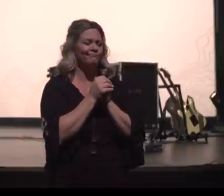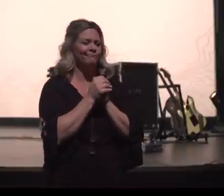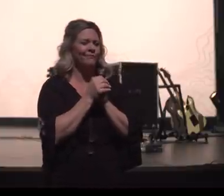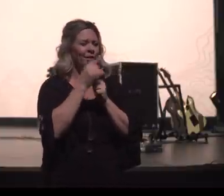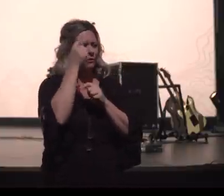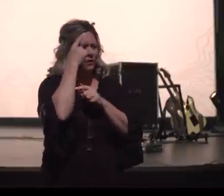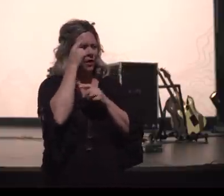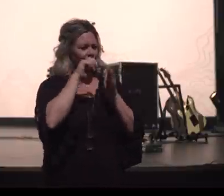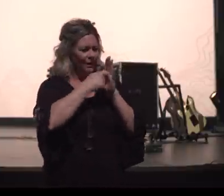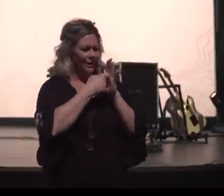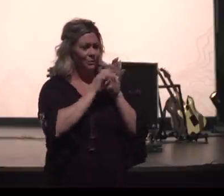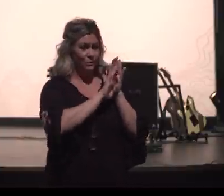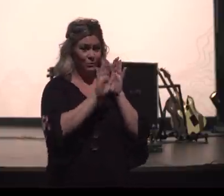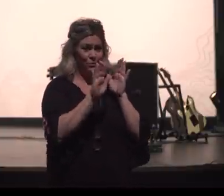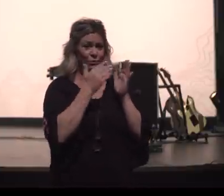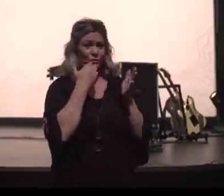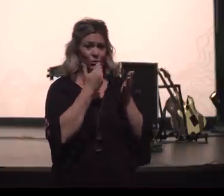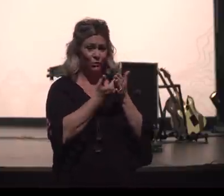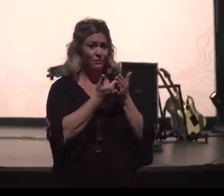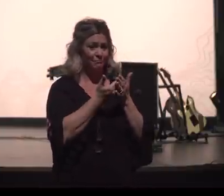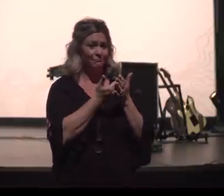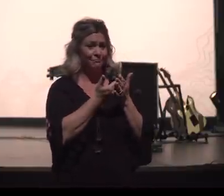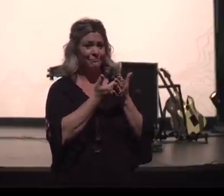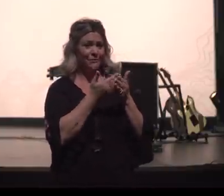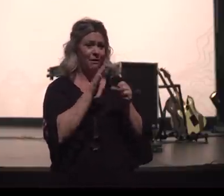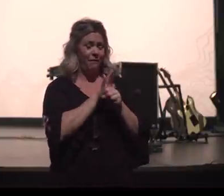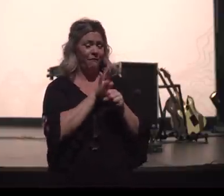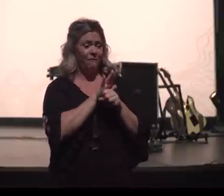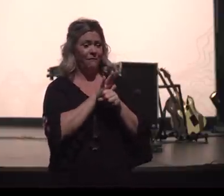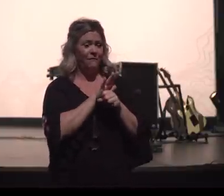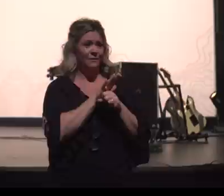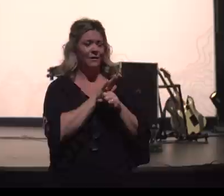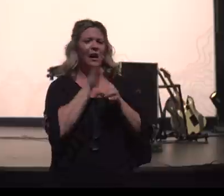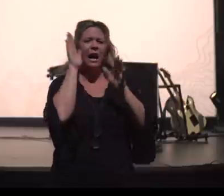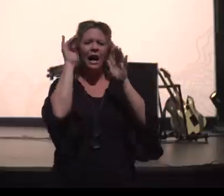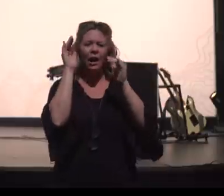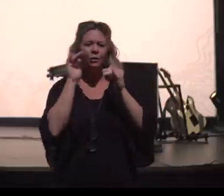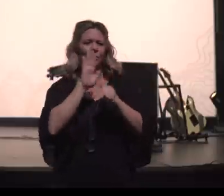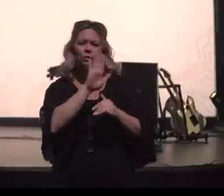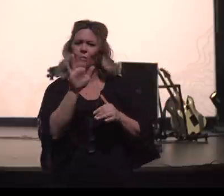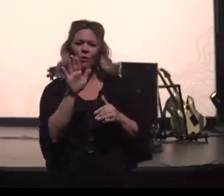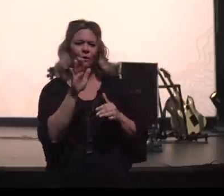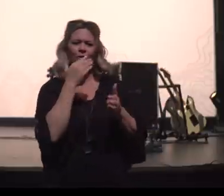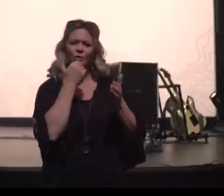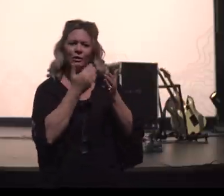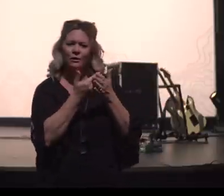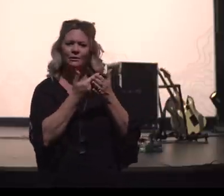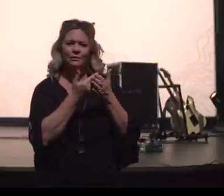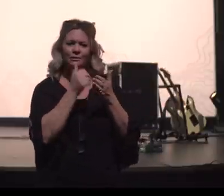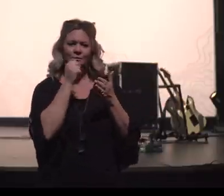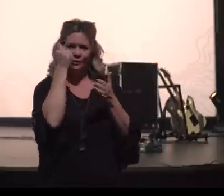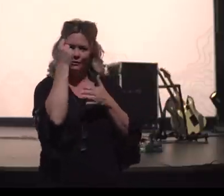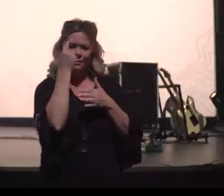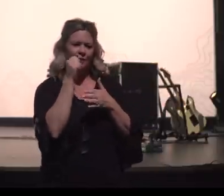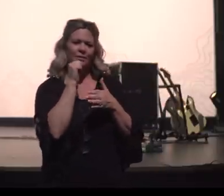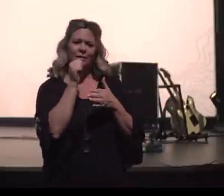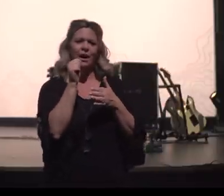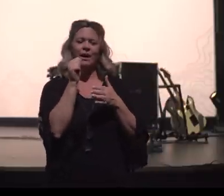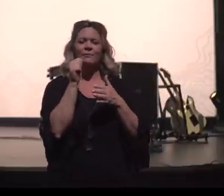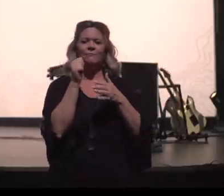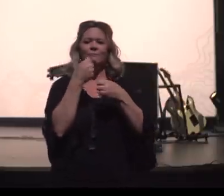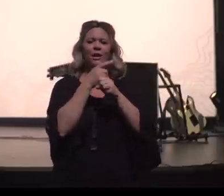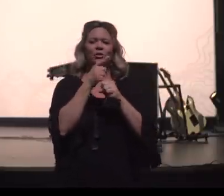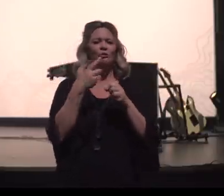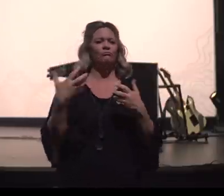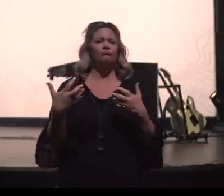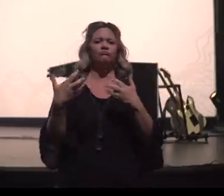You ever thought the key was your goodness? I hope today God just wakes you up. Your goodness does not make you right with God. relying on